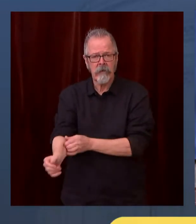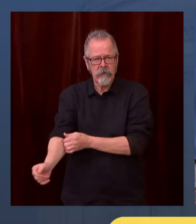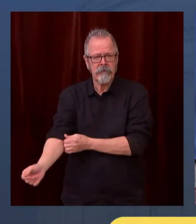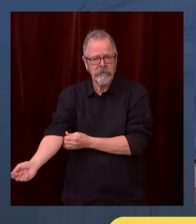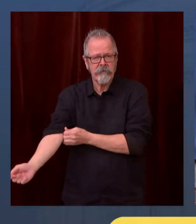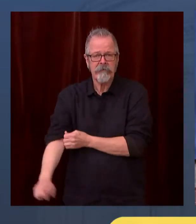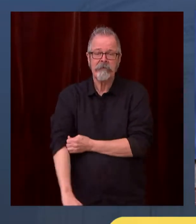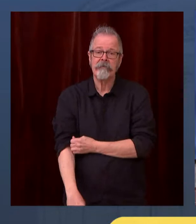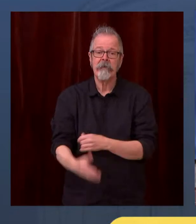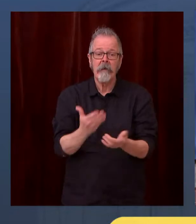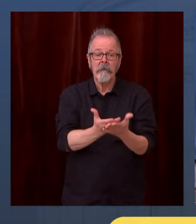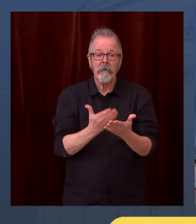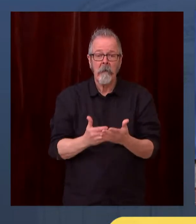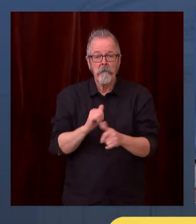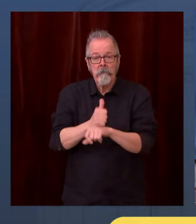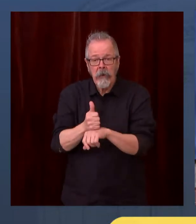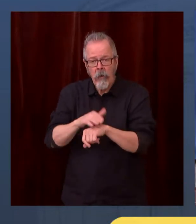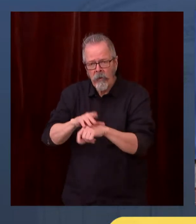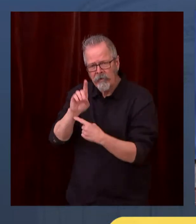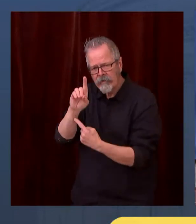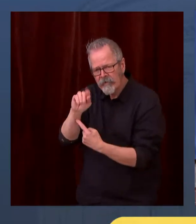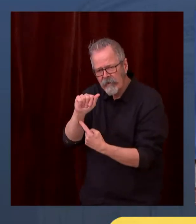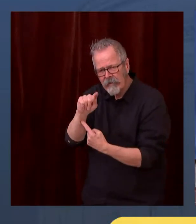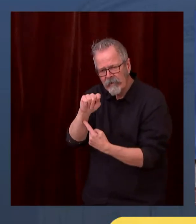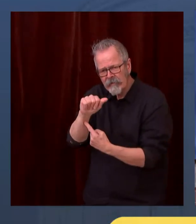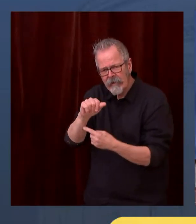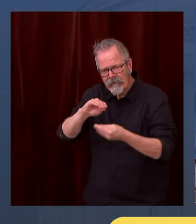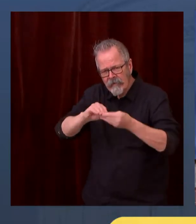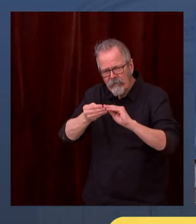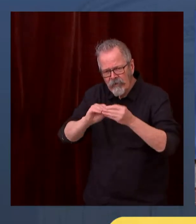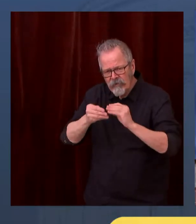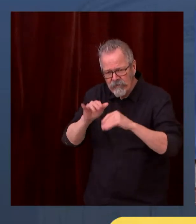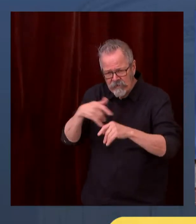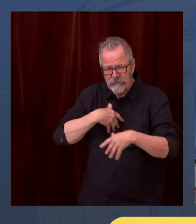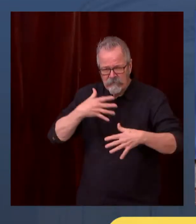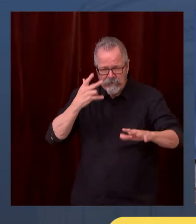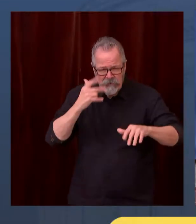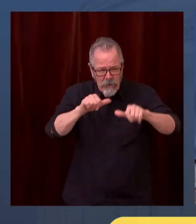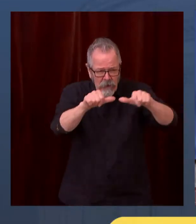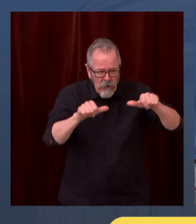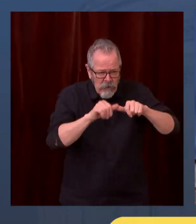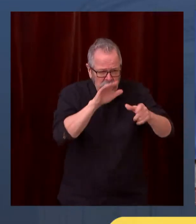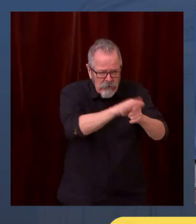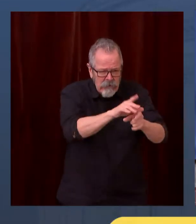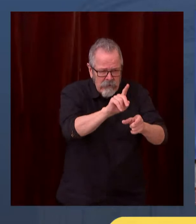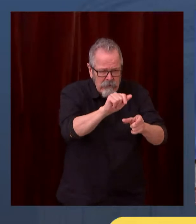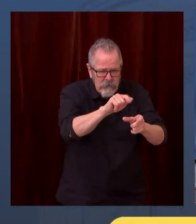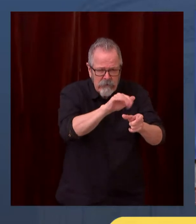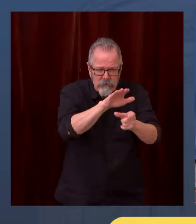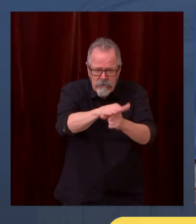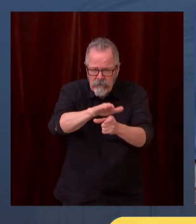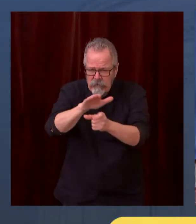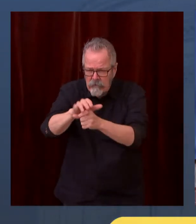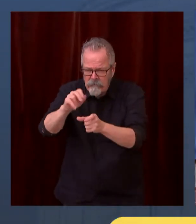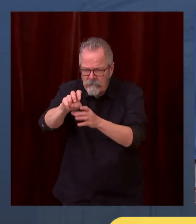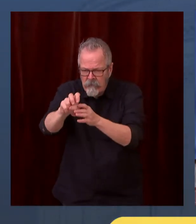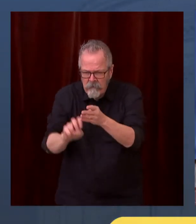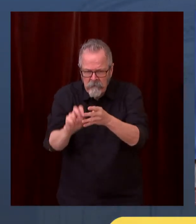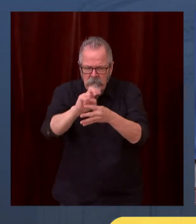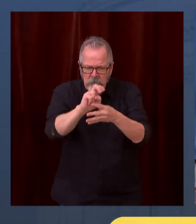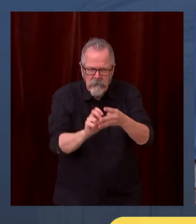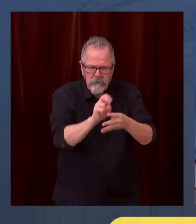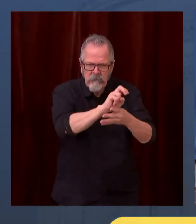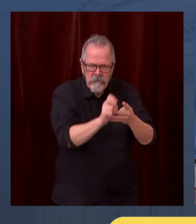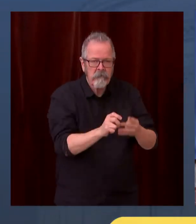their regions as they improve their performance. As we get a break from the pandemic, as more people wear masks,